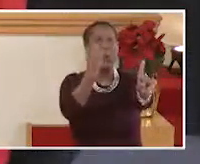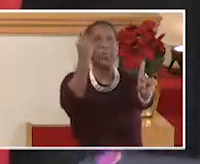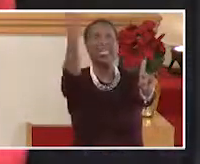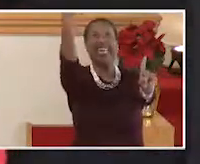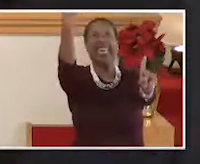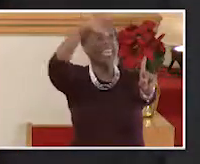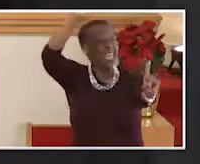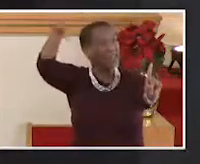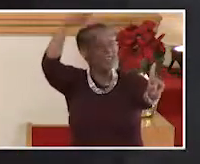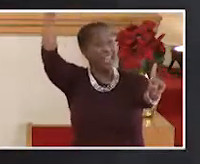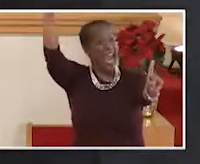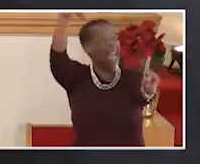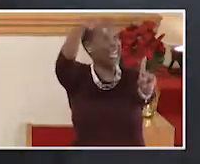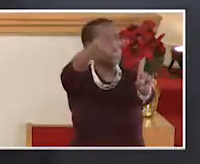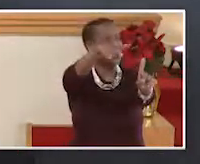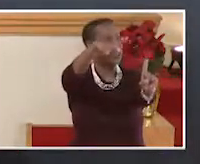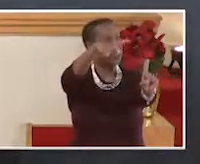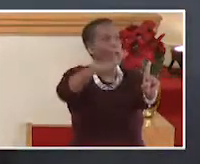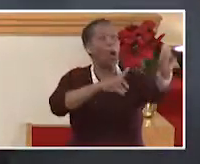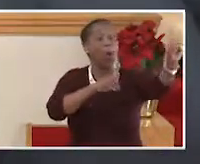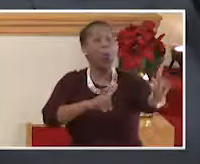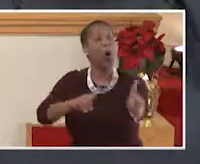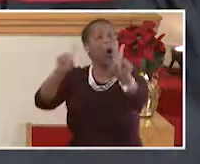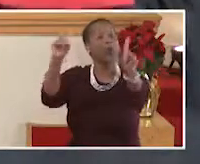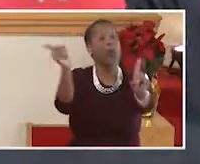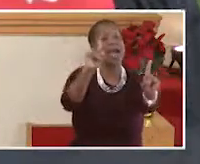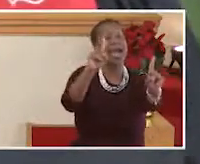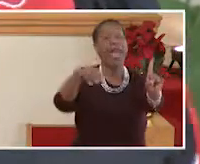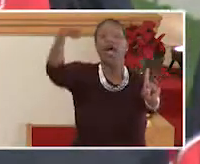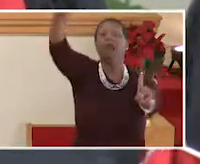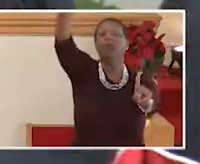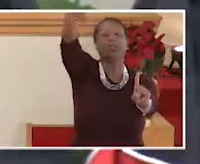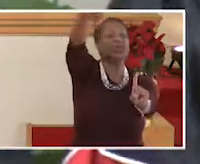in the light. Come where the dew drops. Come where the